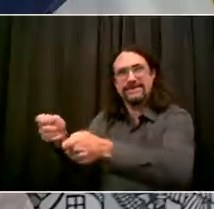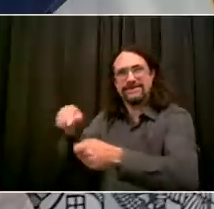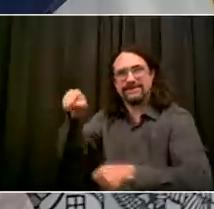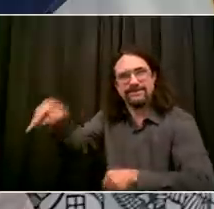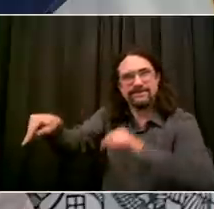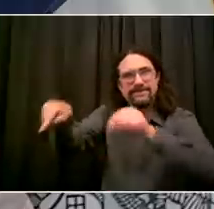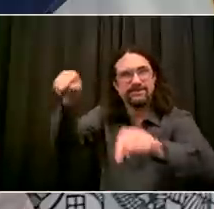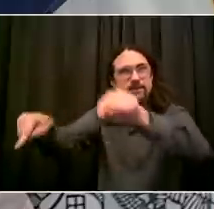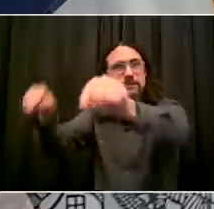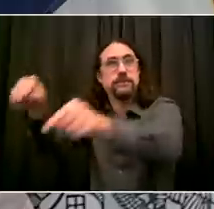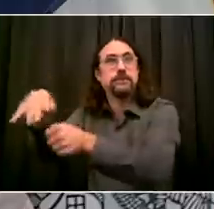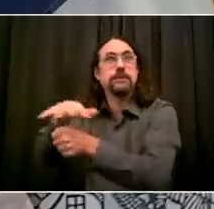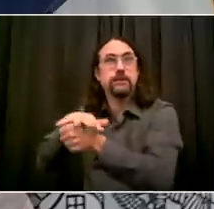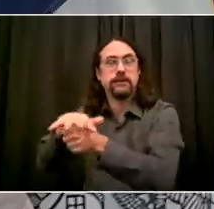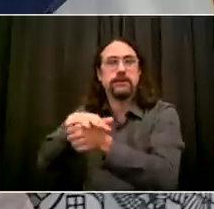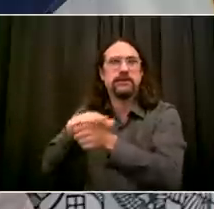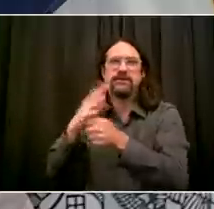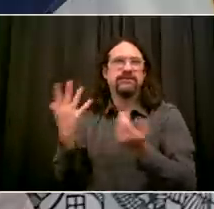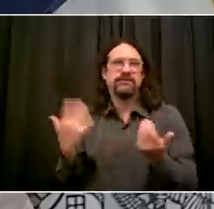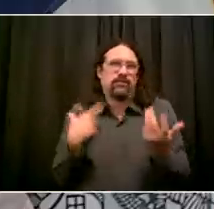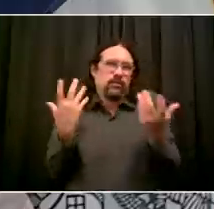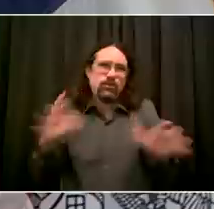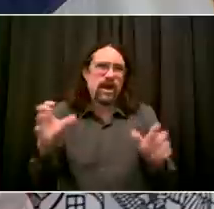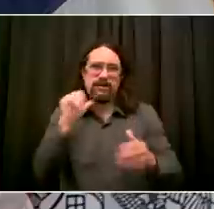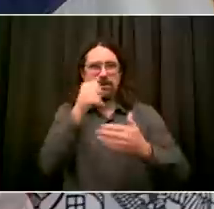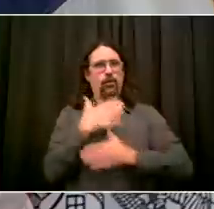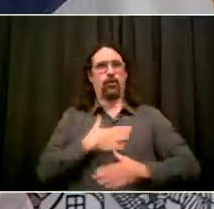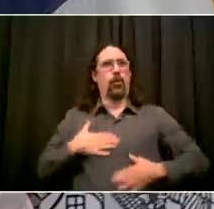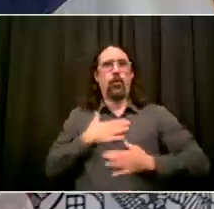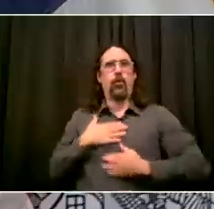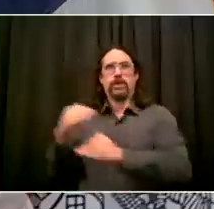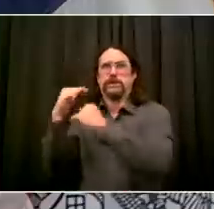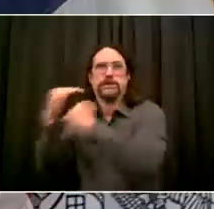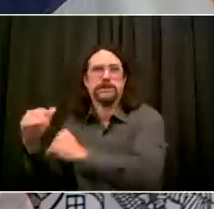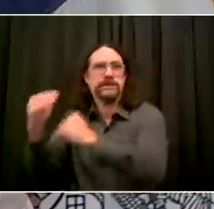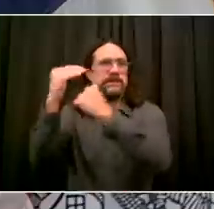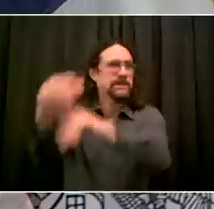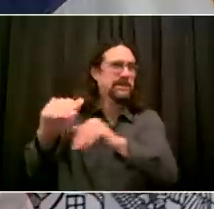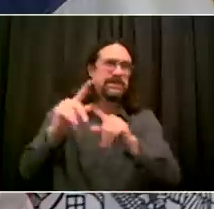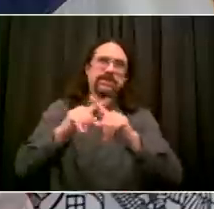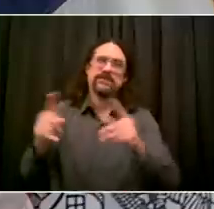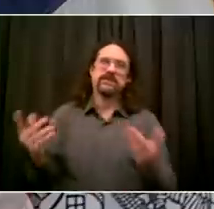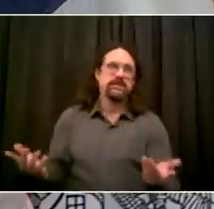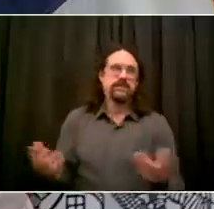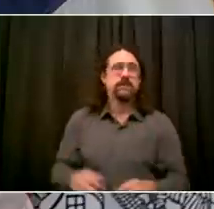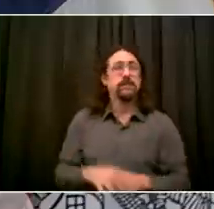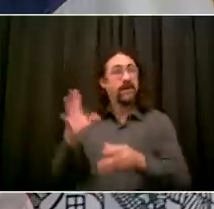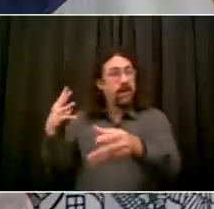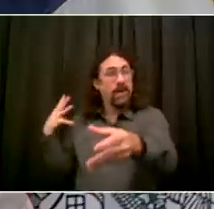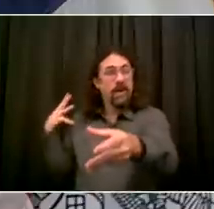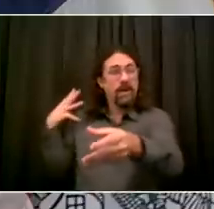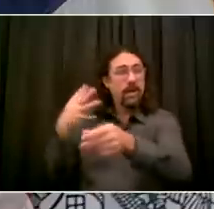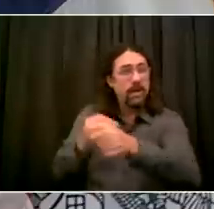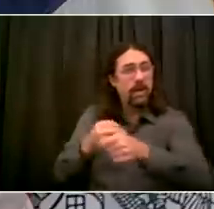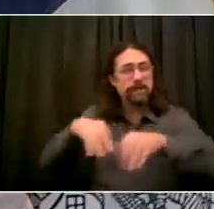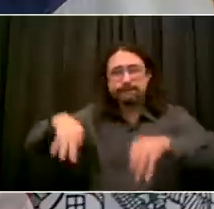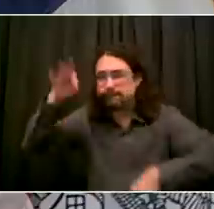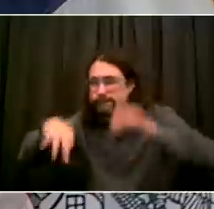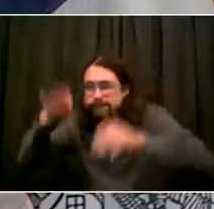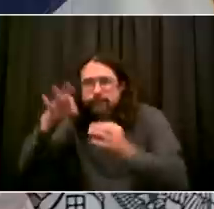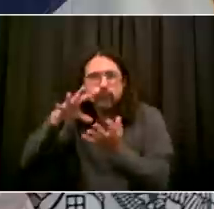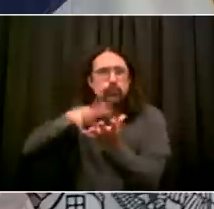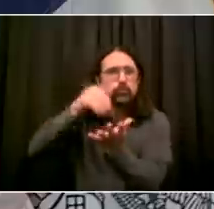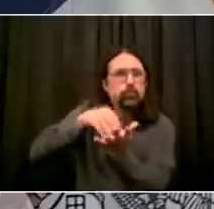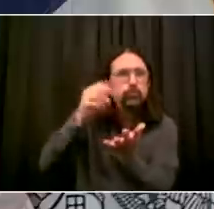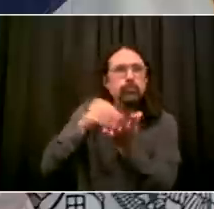beginning of this struggle, back in March and April when we had so little testing, when we had so much less knowledge about this